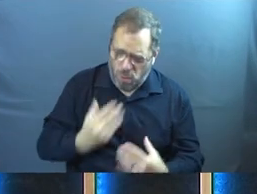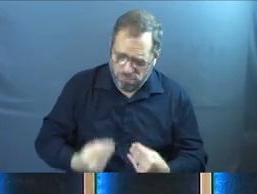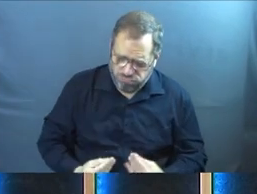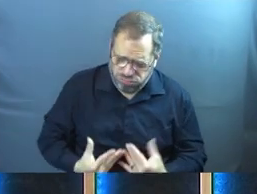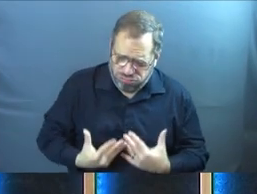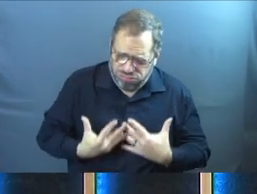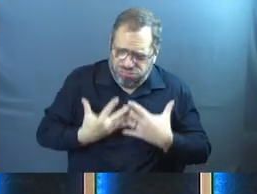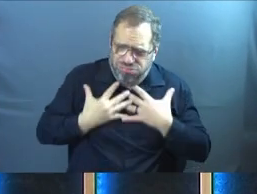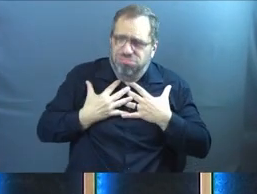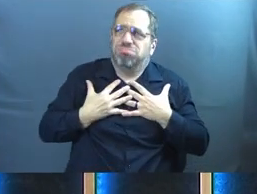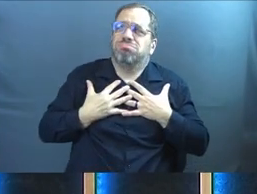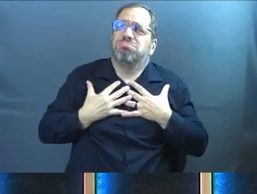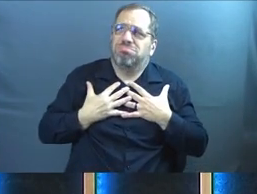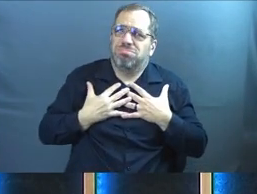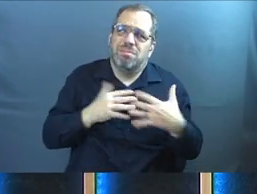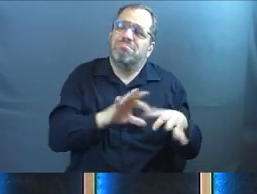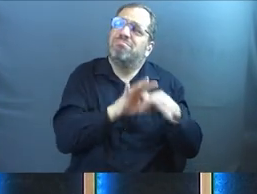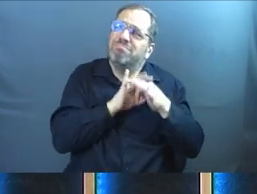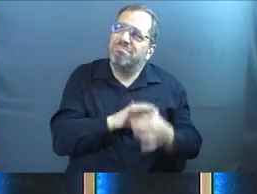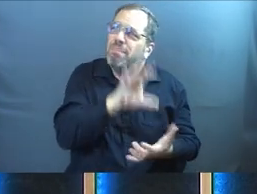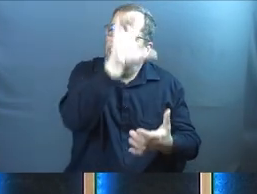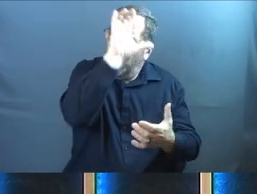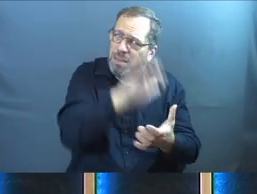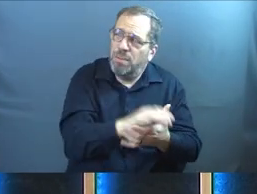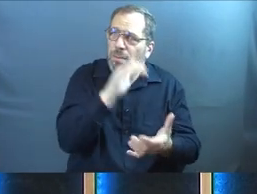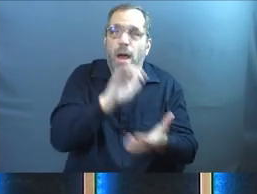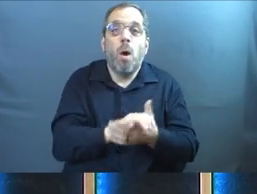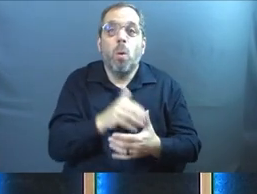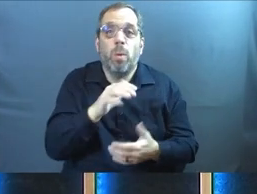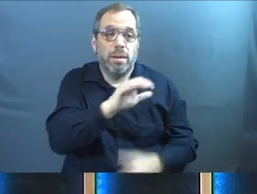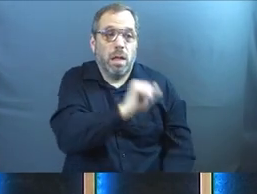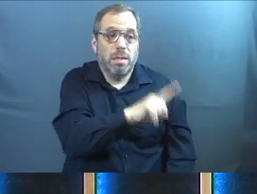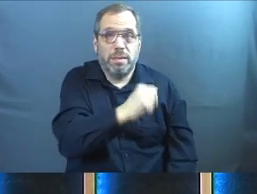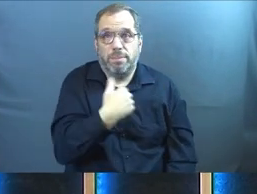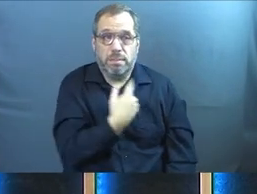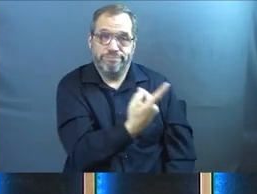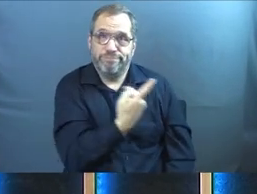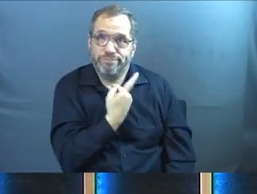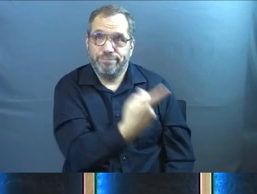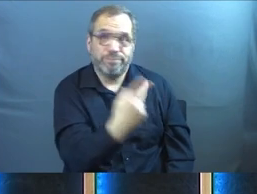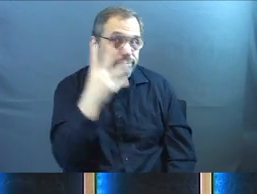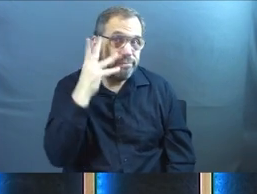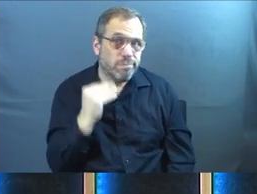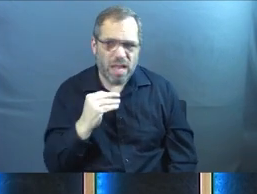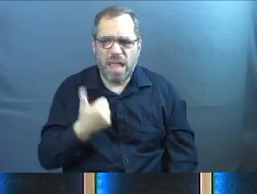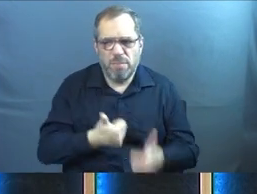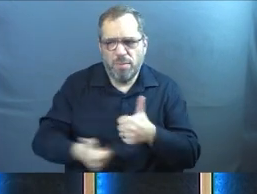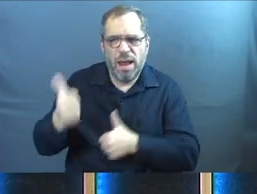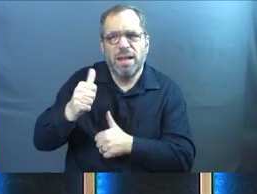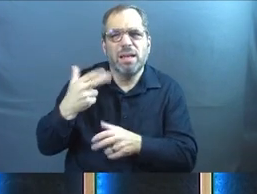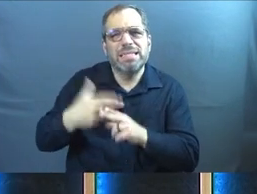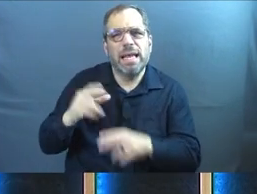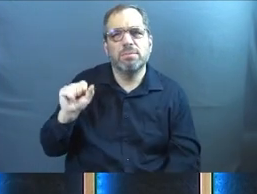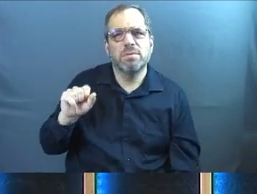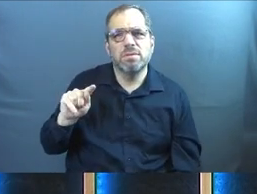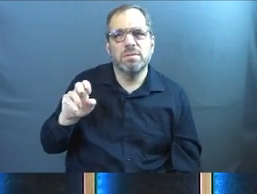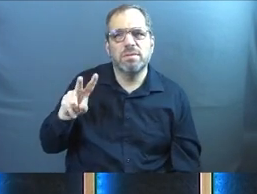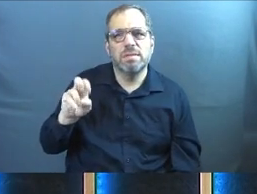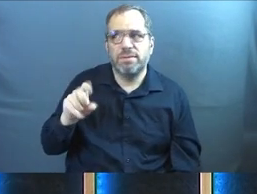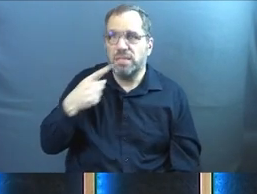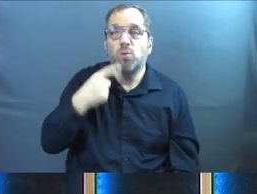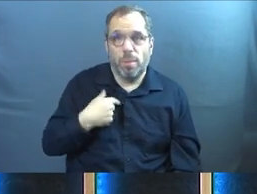to be relit in your hearts. When Linda and I have gone through this, I remember an elder named Steve told me to do